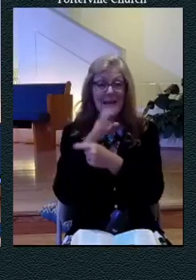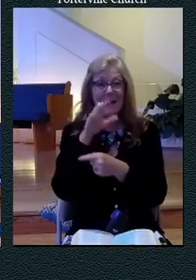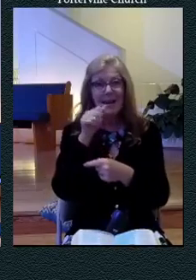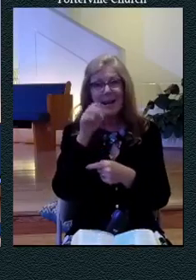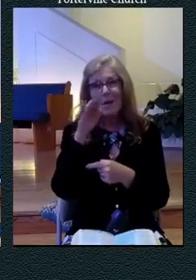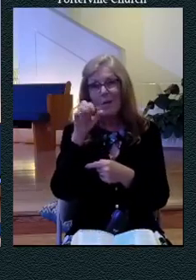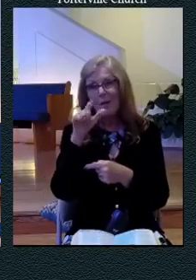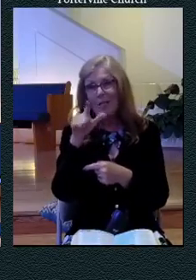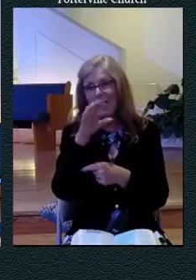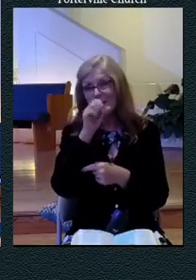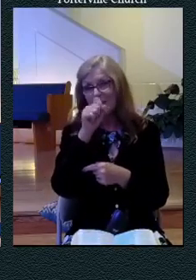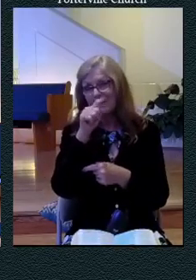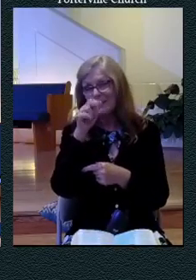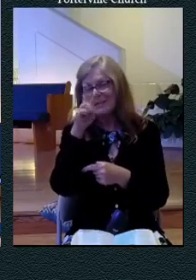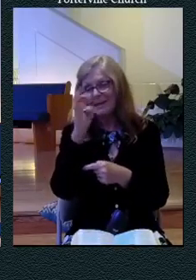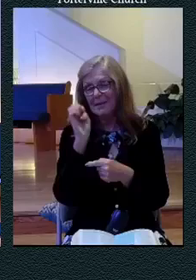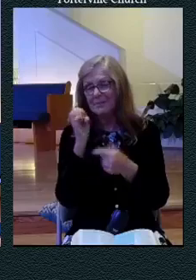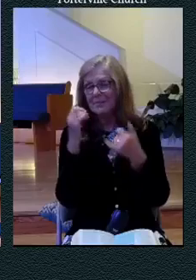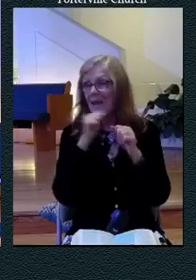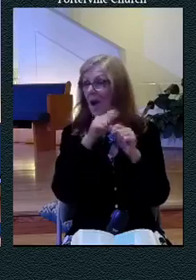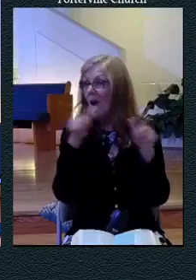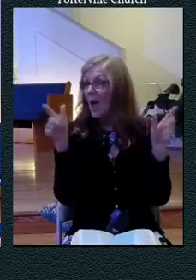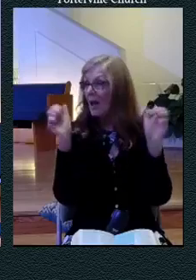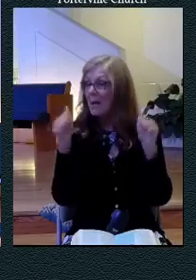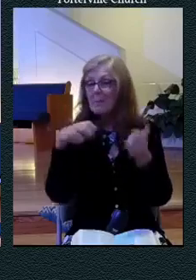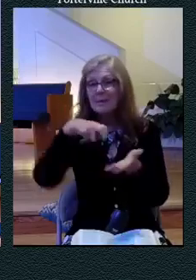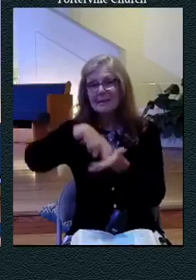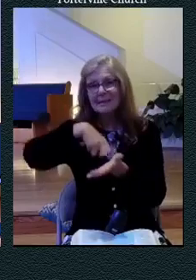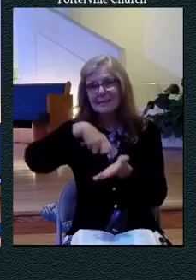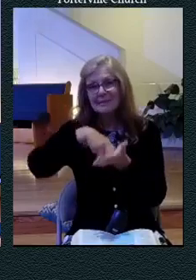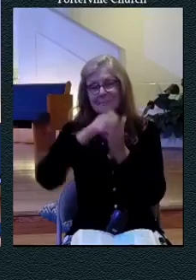are able, let's kneel together and pray.